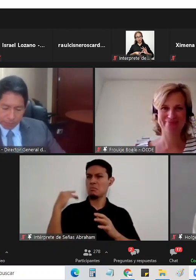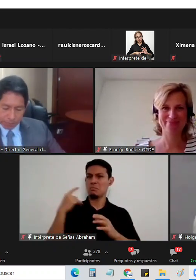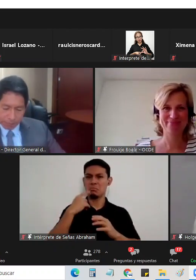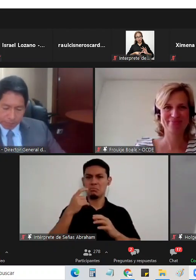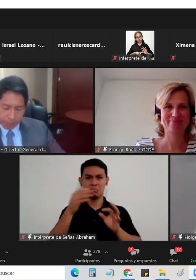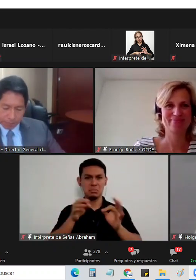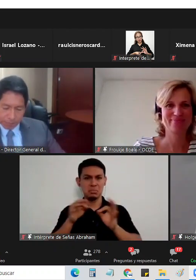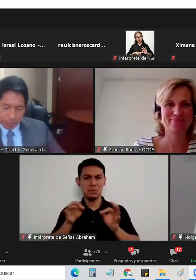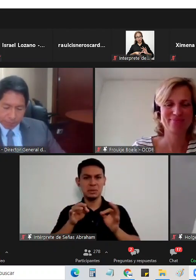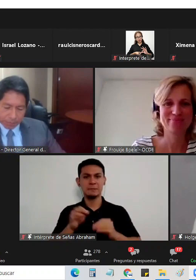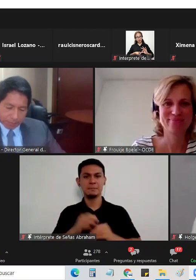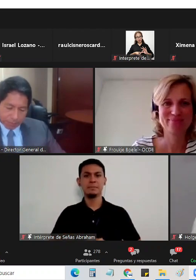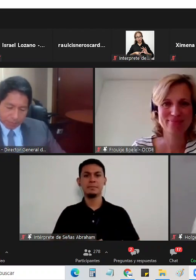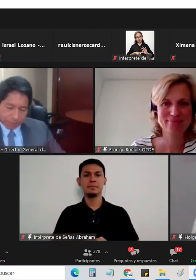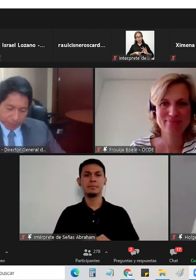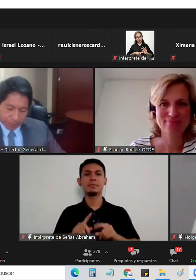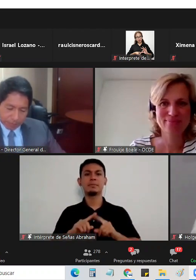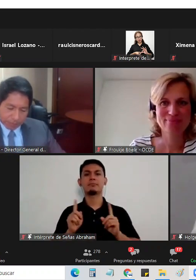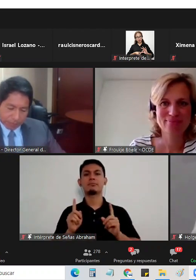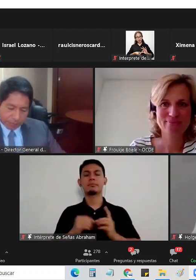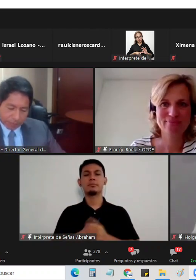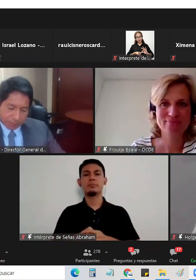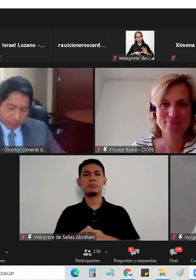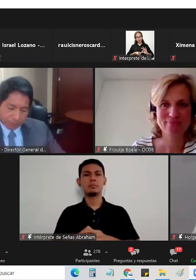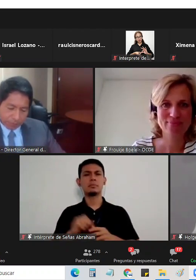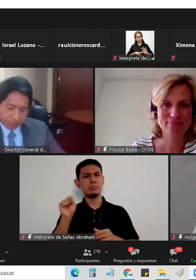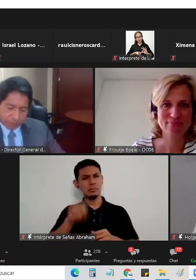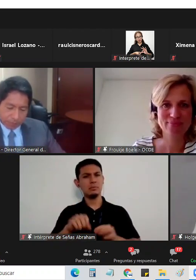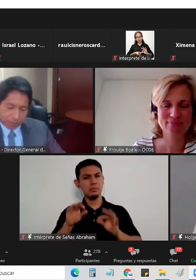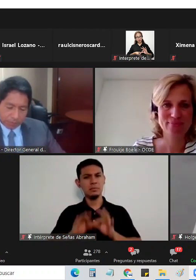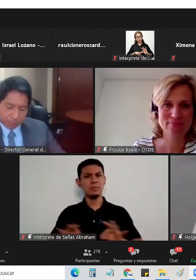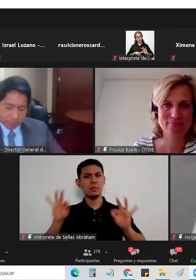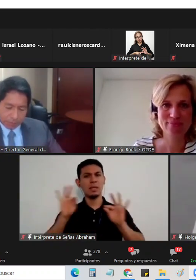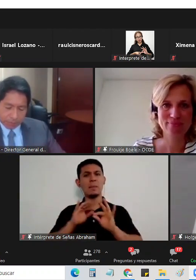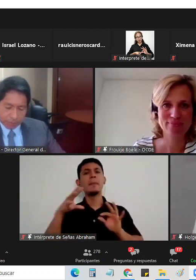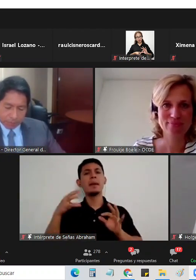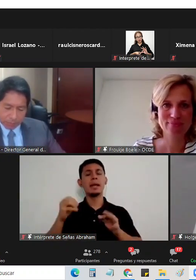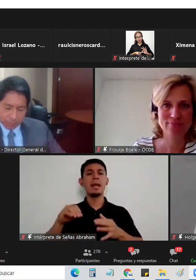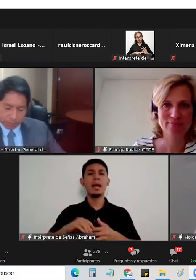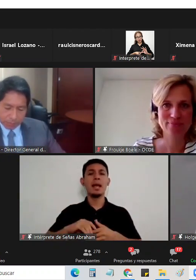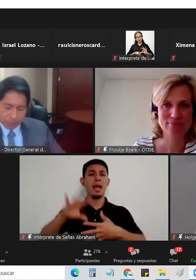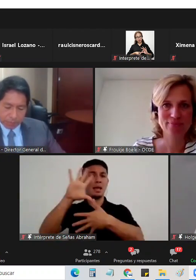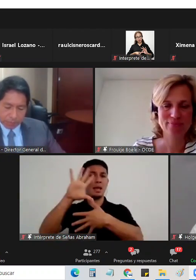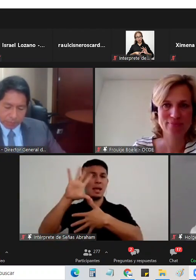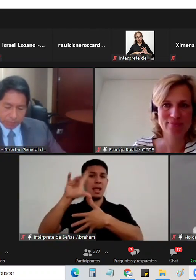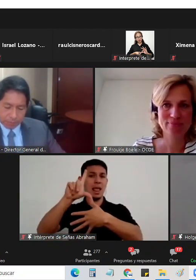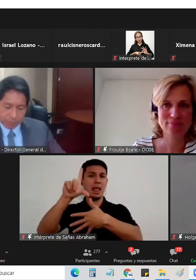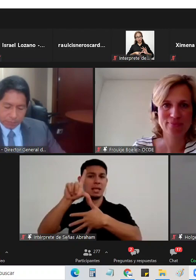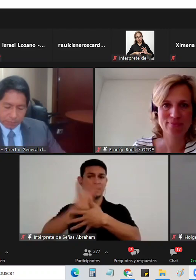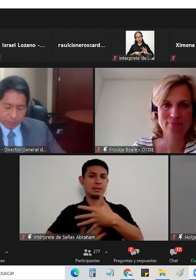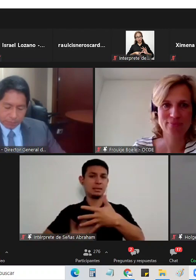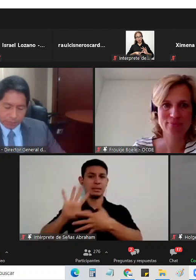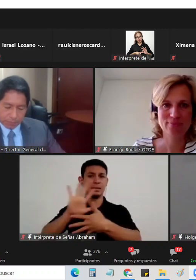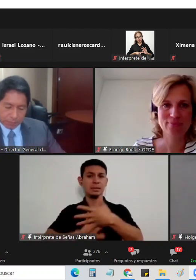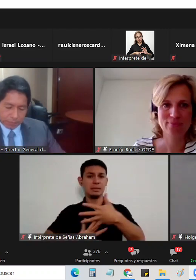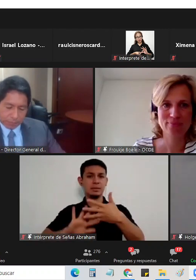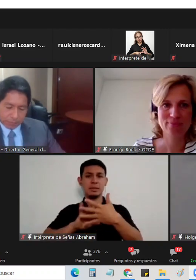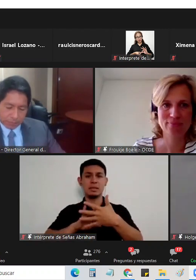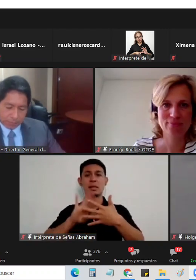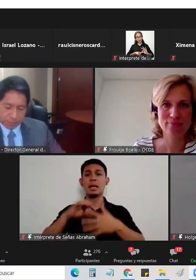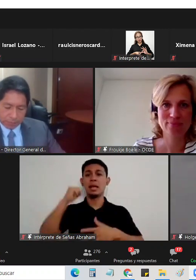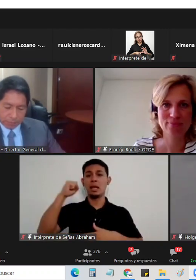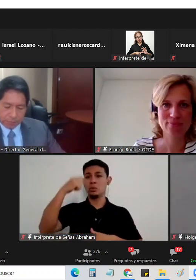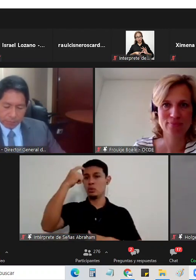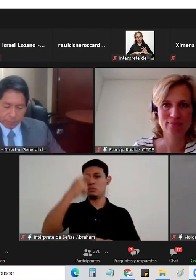was uh mentioning that i agreed her also very warmly it's important because for latin america in order to have